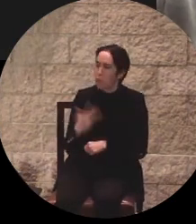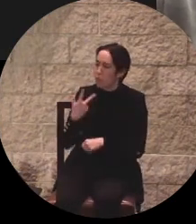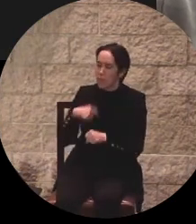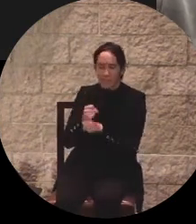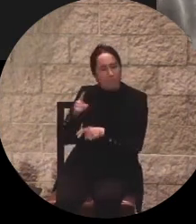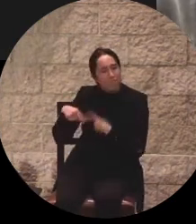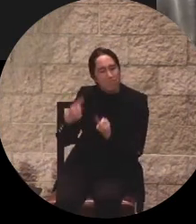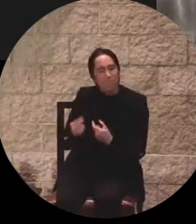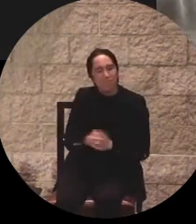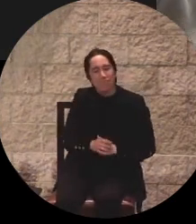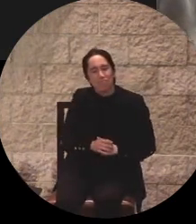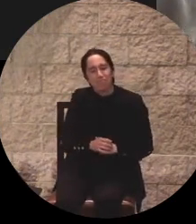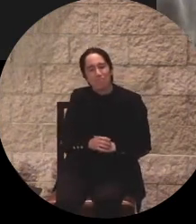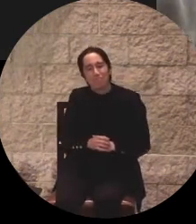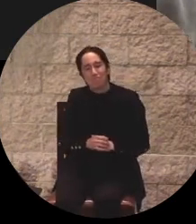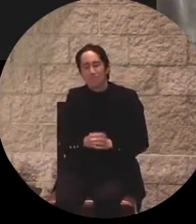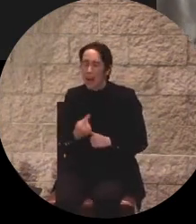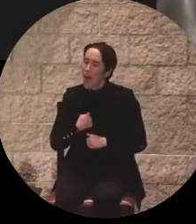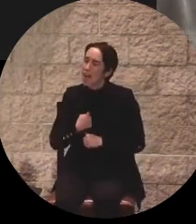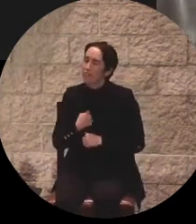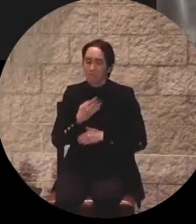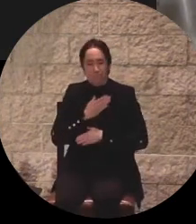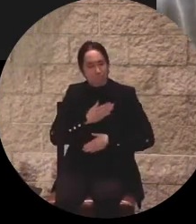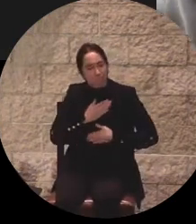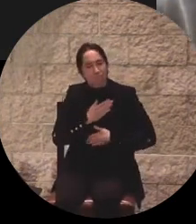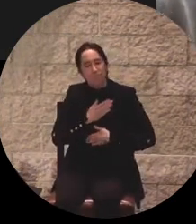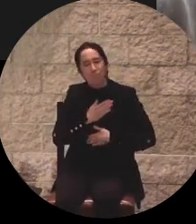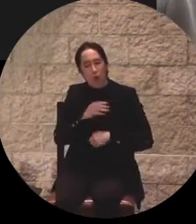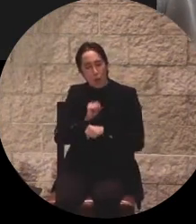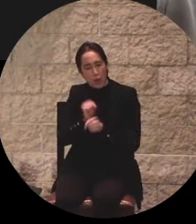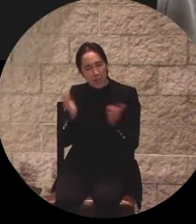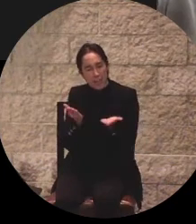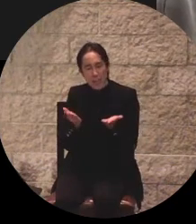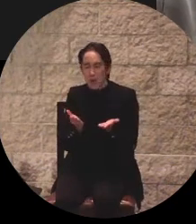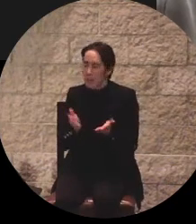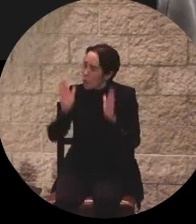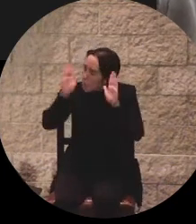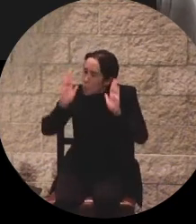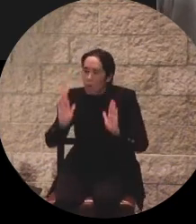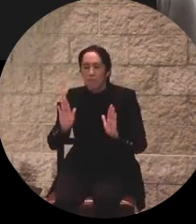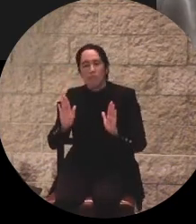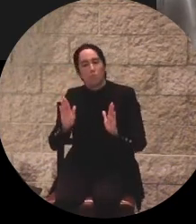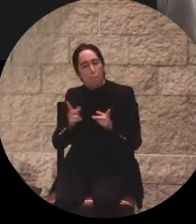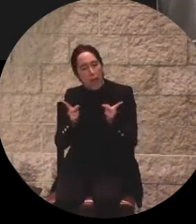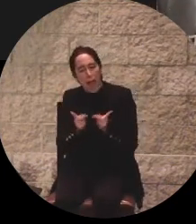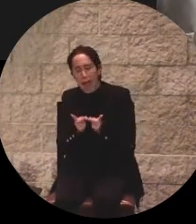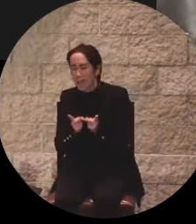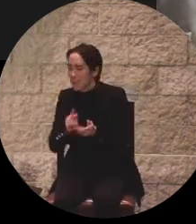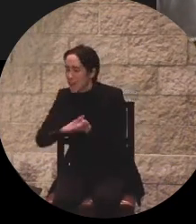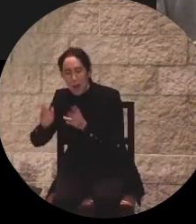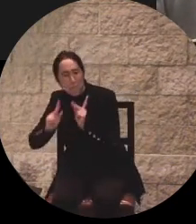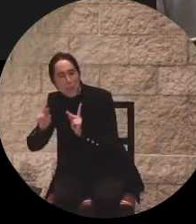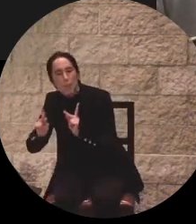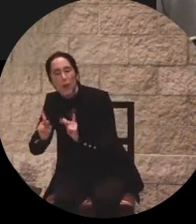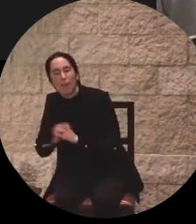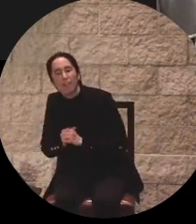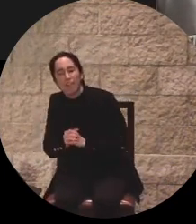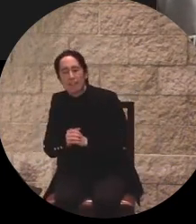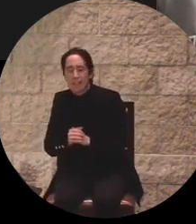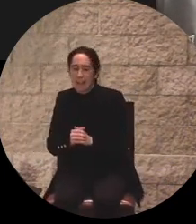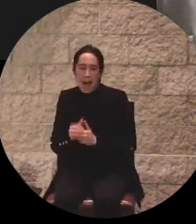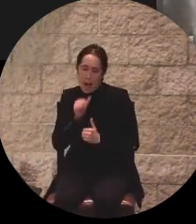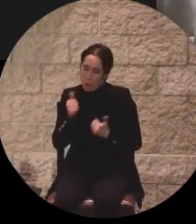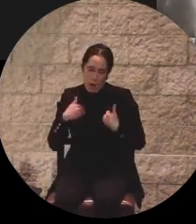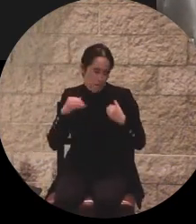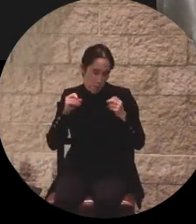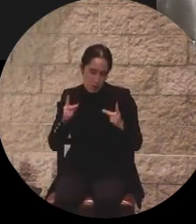And I just love working here. It's a great place, great atmosphere, nice people. I don't get to see many of you